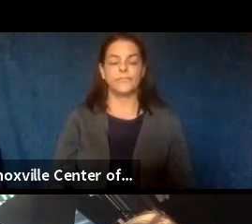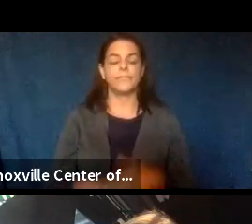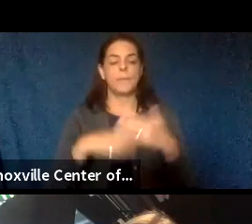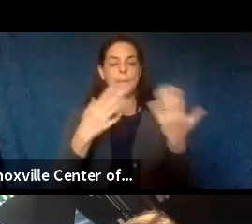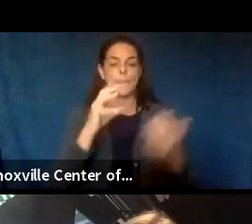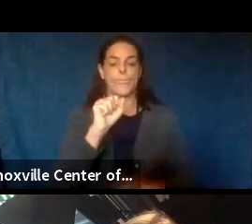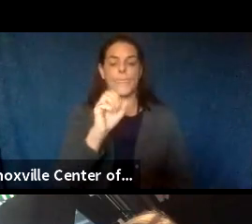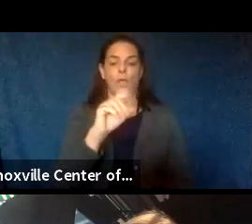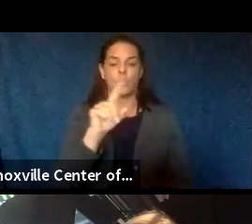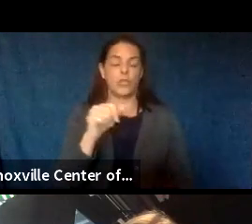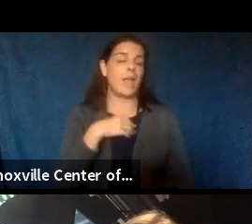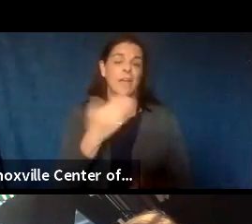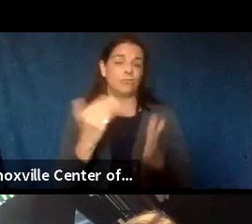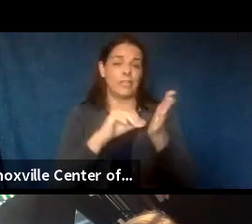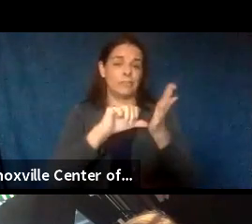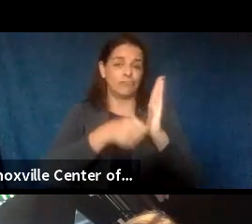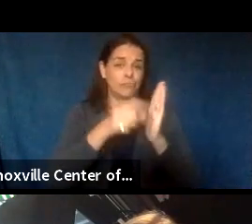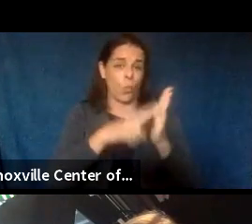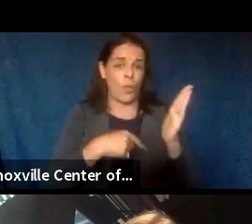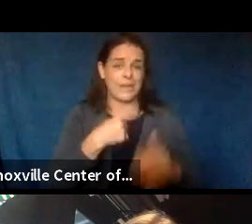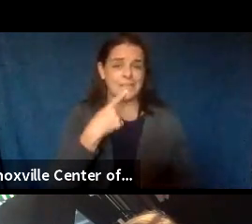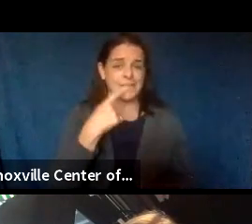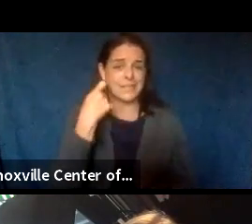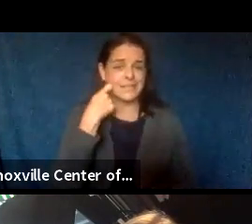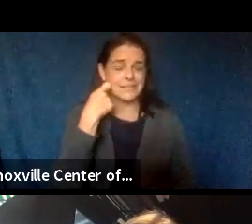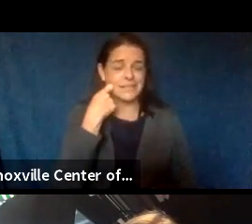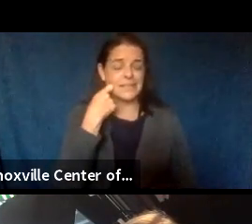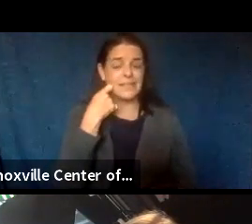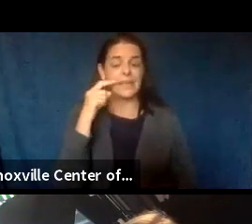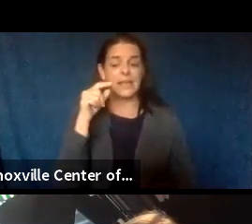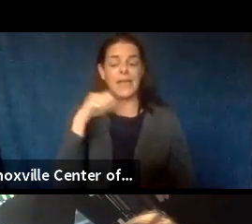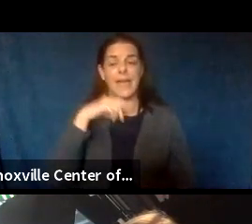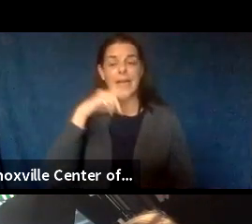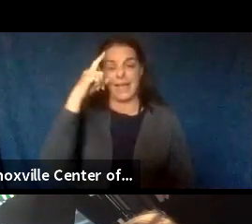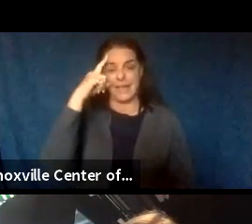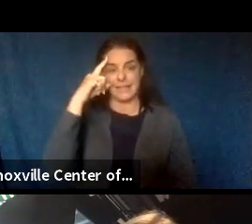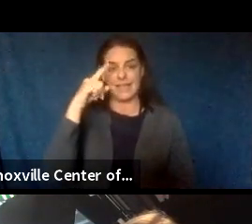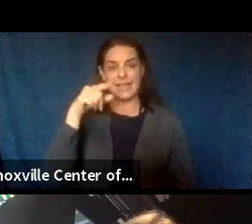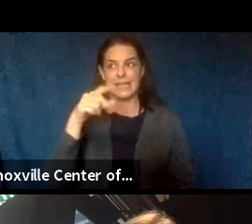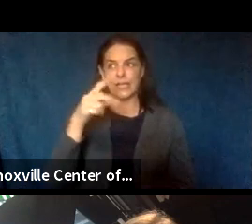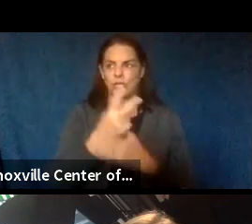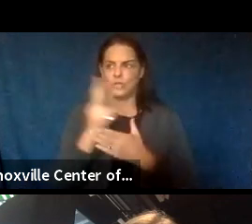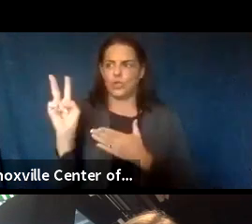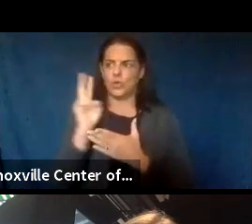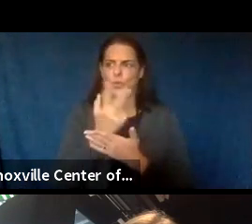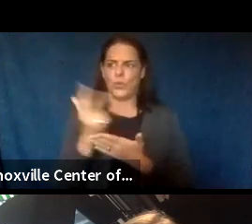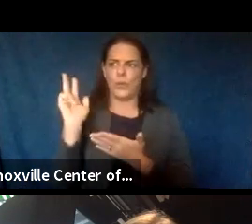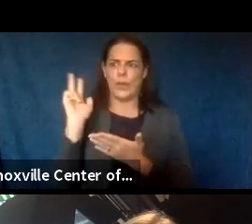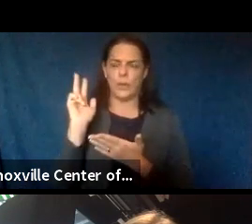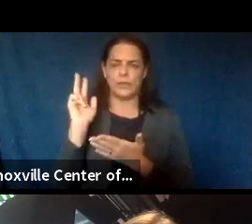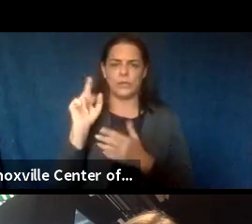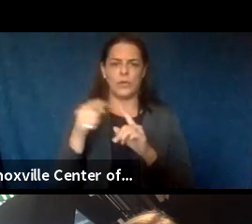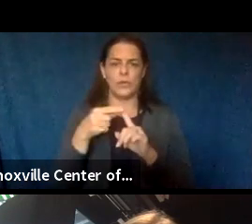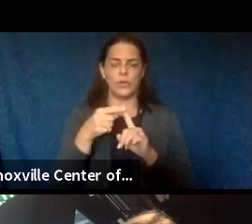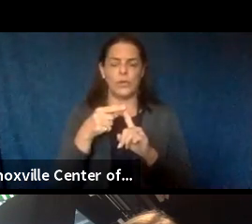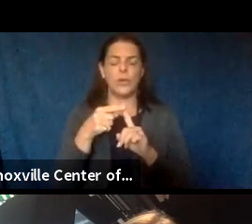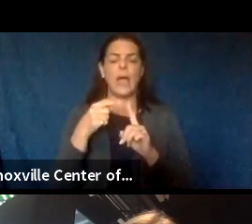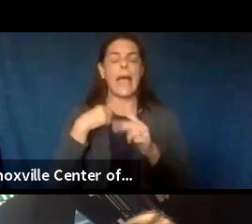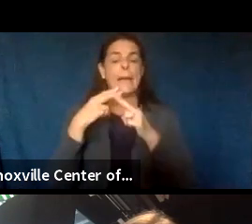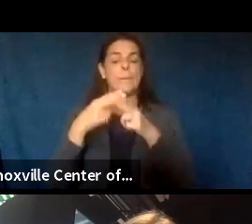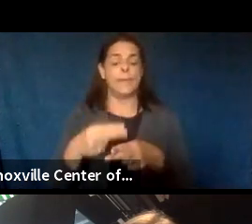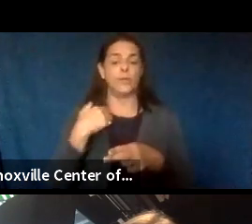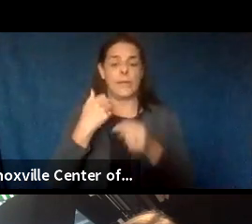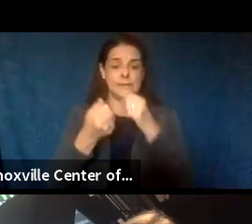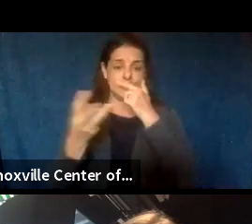I guess I could just reiterate what I said a few minutes ago, is that this was, I think maybe 2 to 3 weeks ago, when I had brought up that we'd had a number